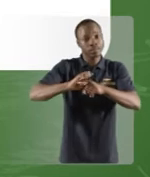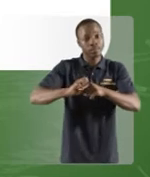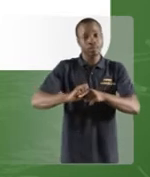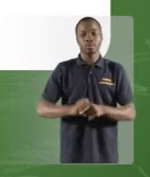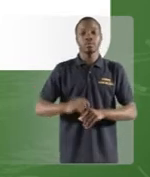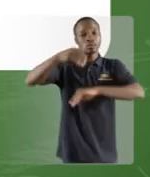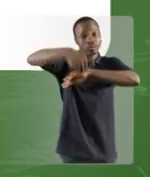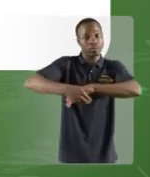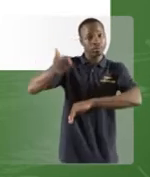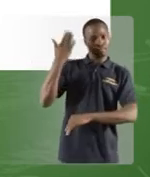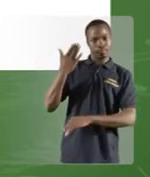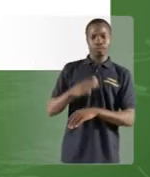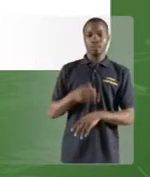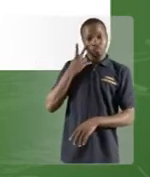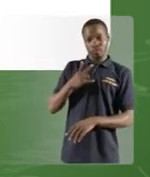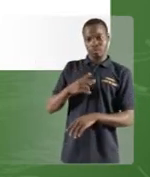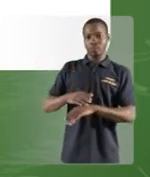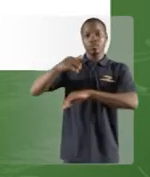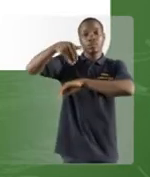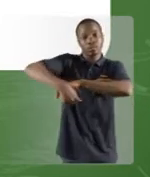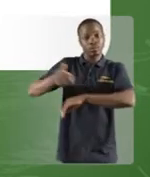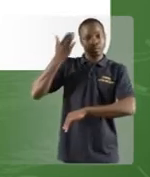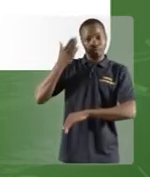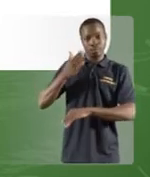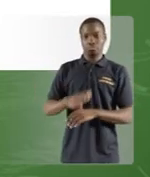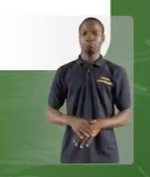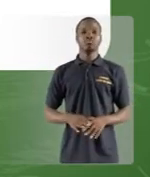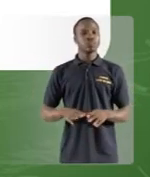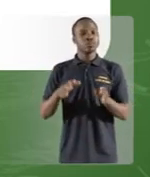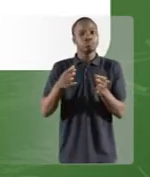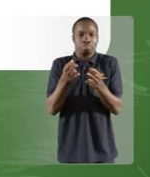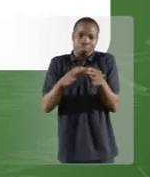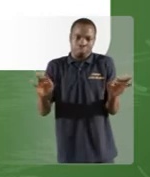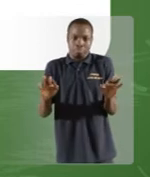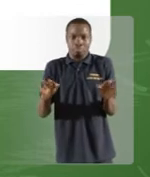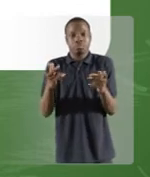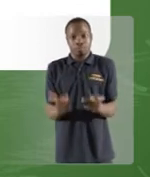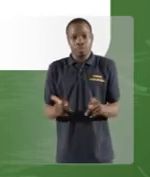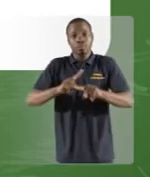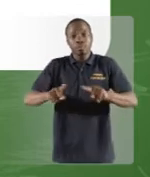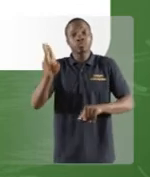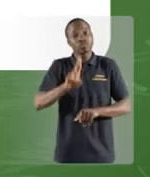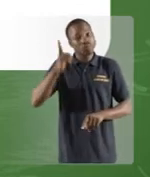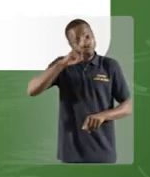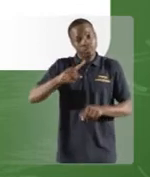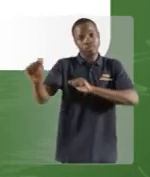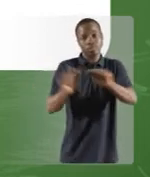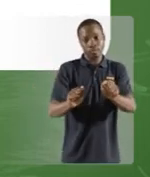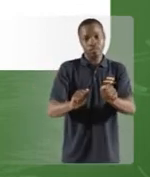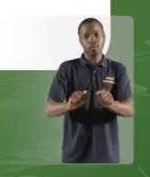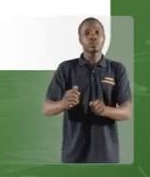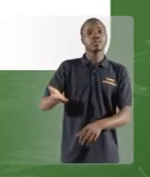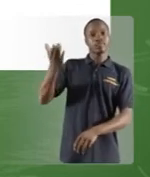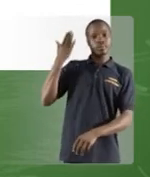night is a time expression to say that something happened in the past. I did.